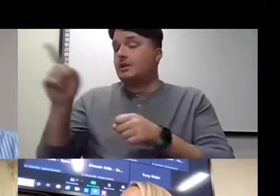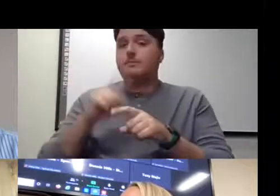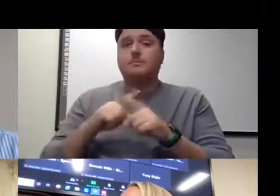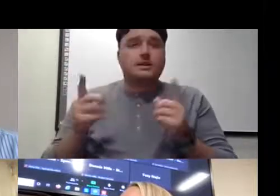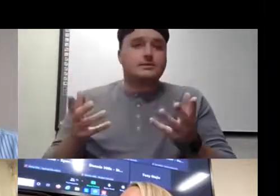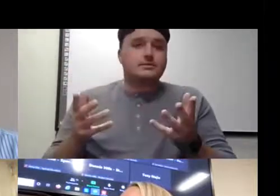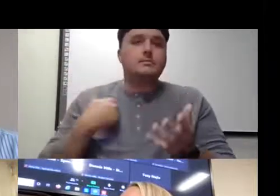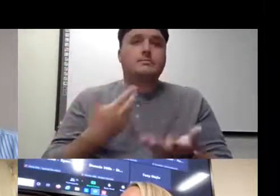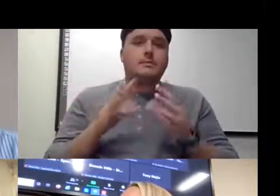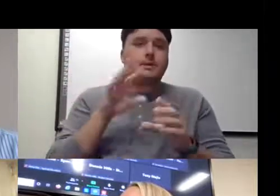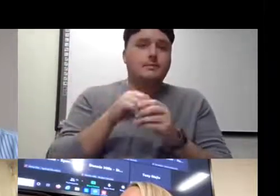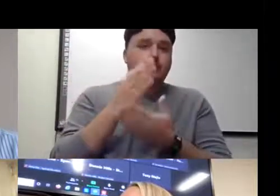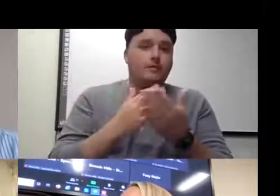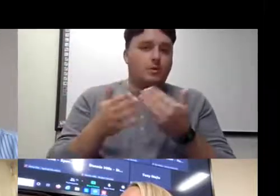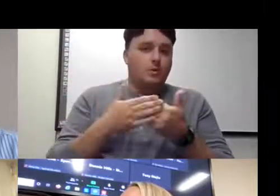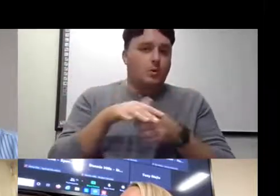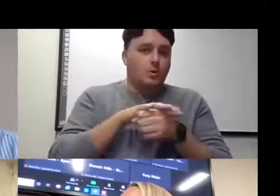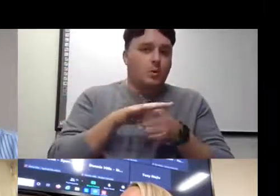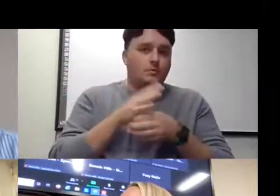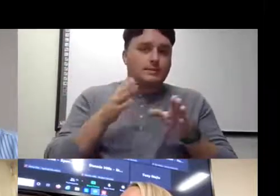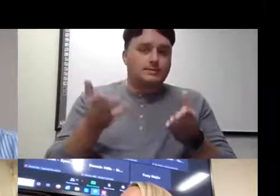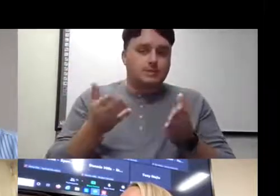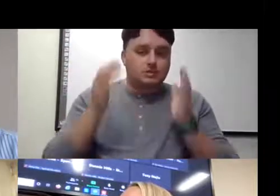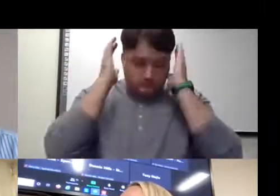maybe are part of like the local unions here.